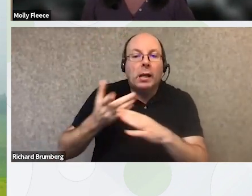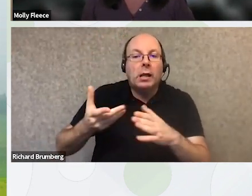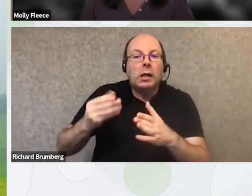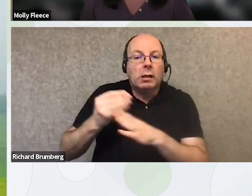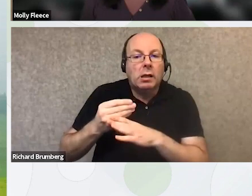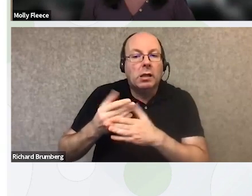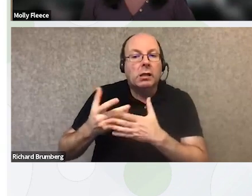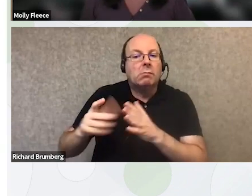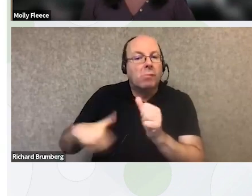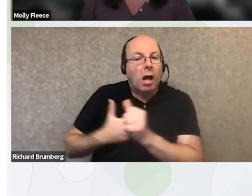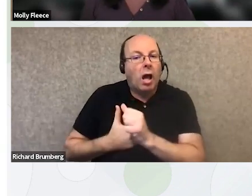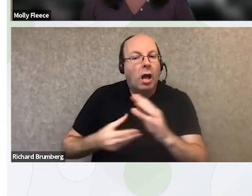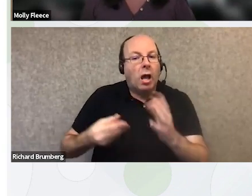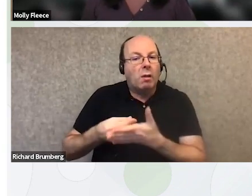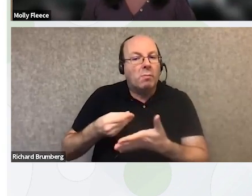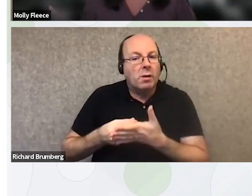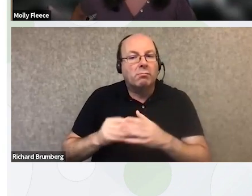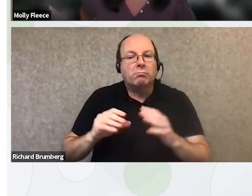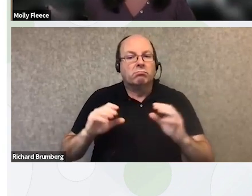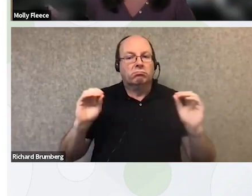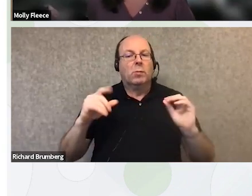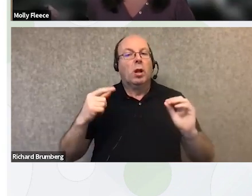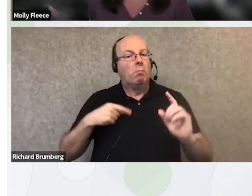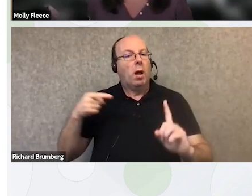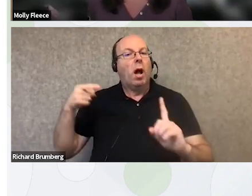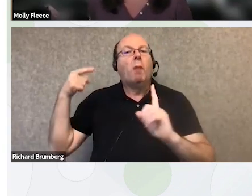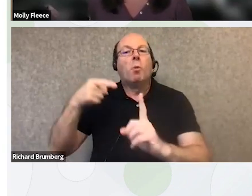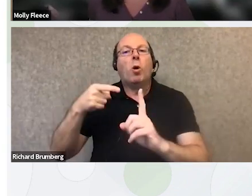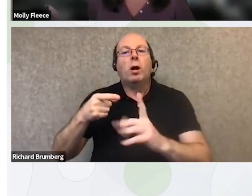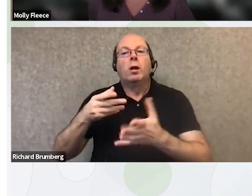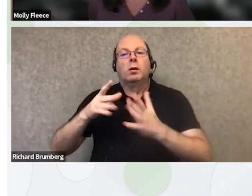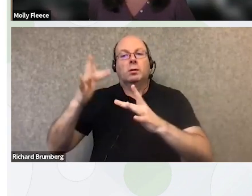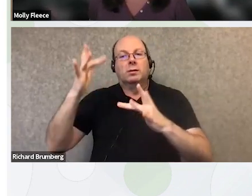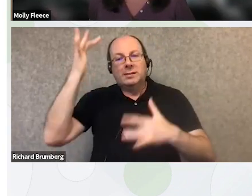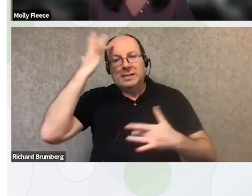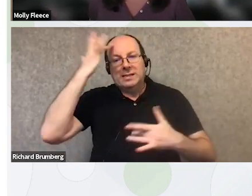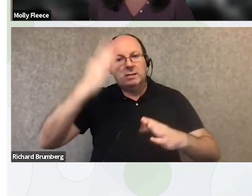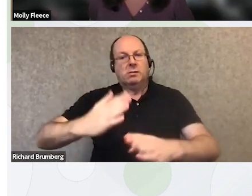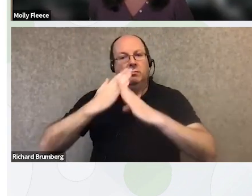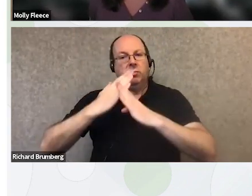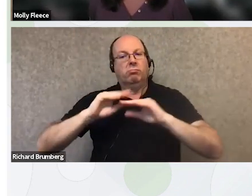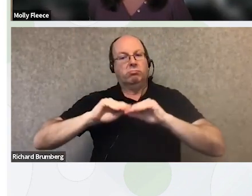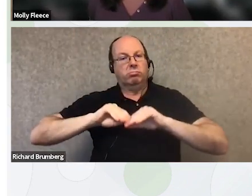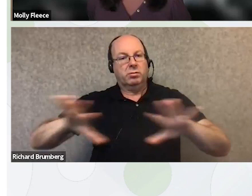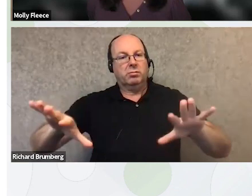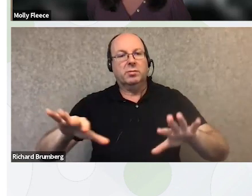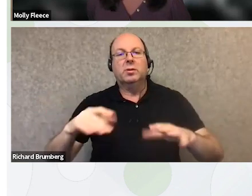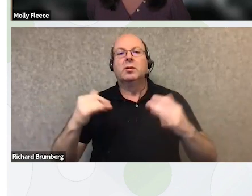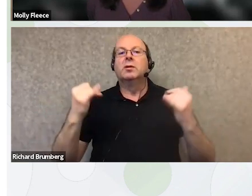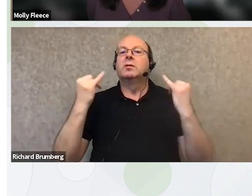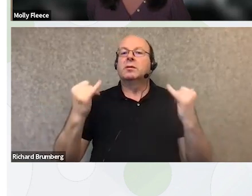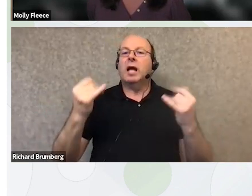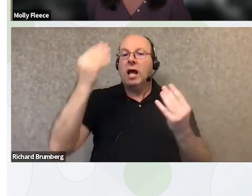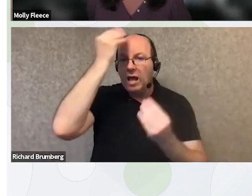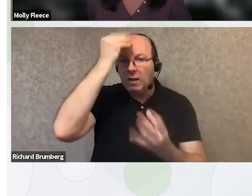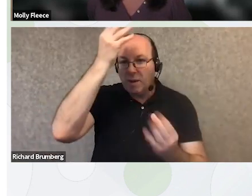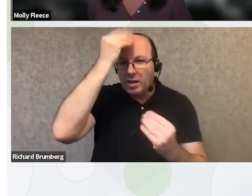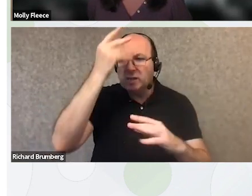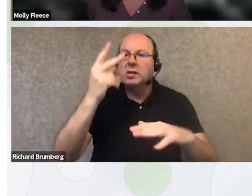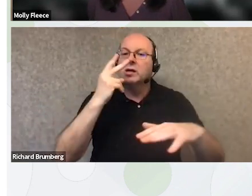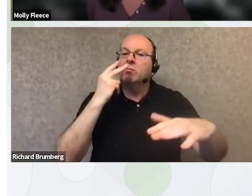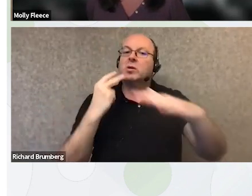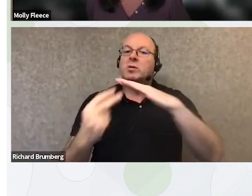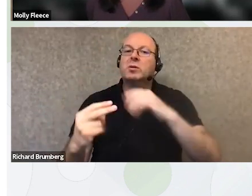season and beyond. And so my objectives today are to review current data and projections for all COVID, RSV,